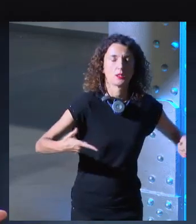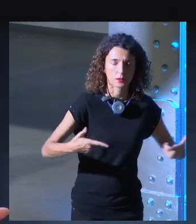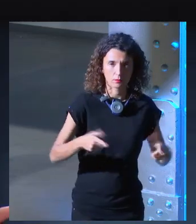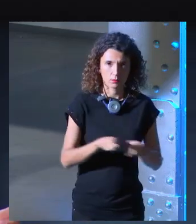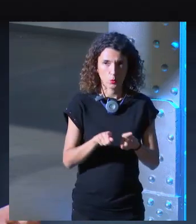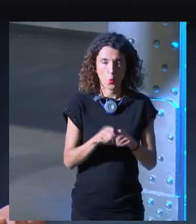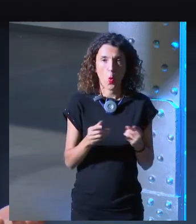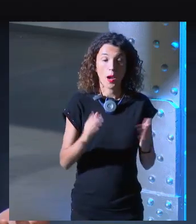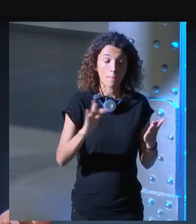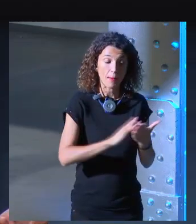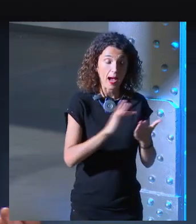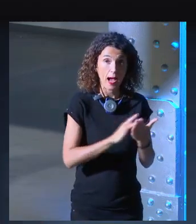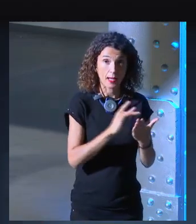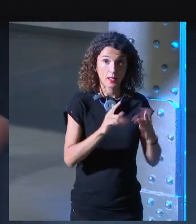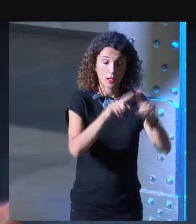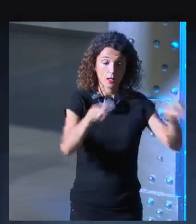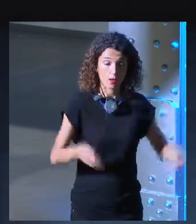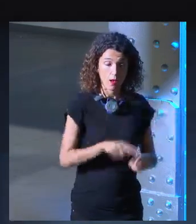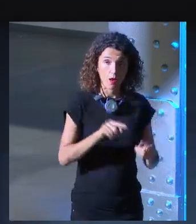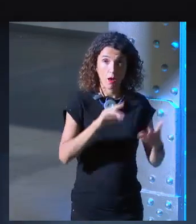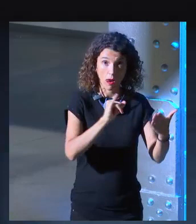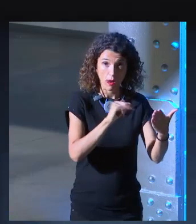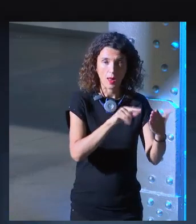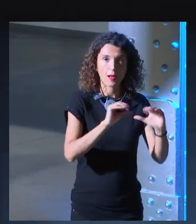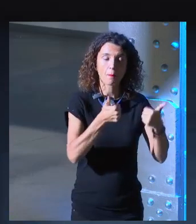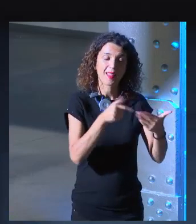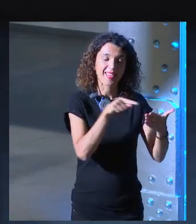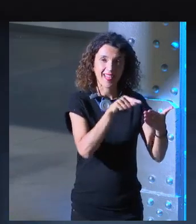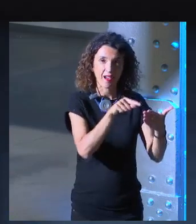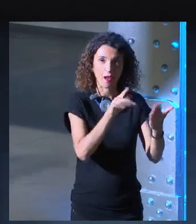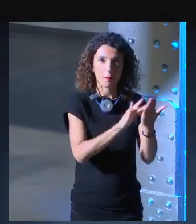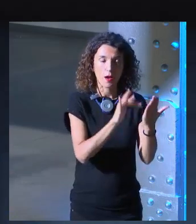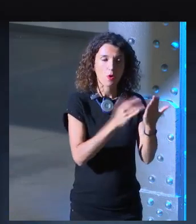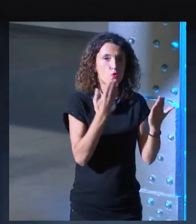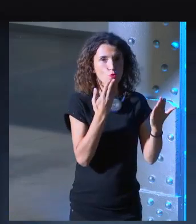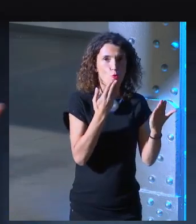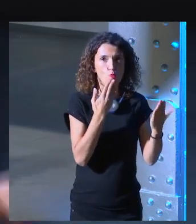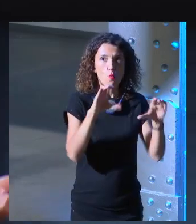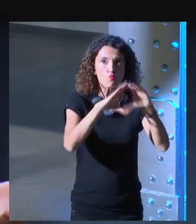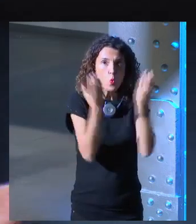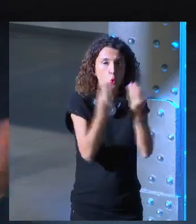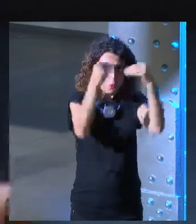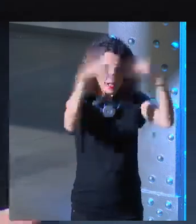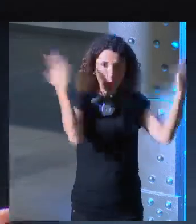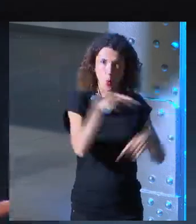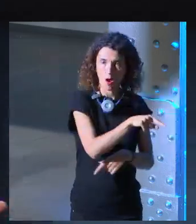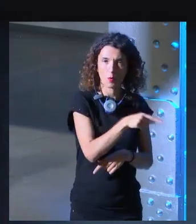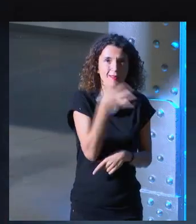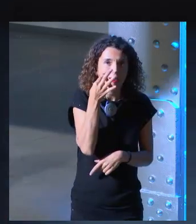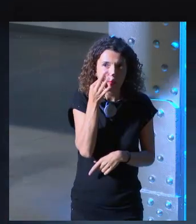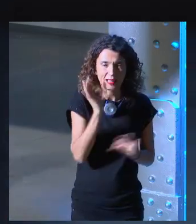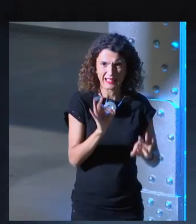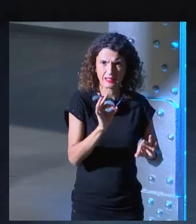you're writing in. It begins to become a virtual world, because that's what writing is. It is a